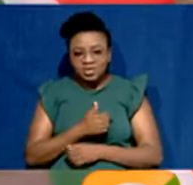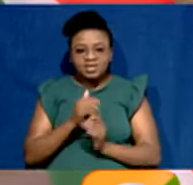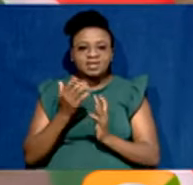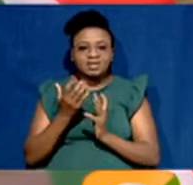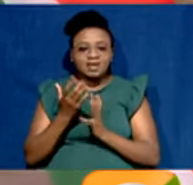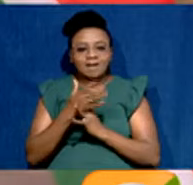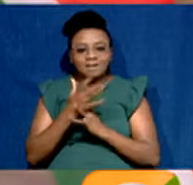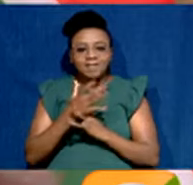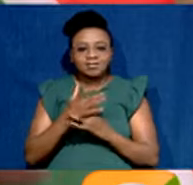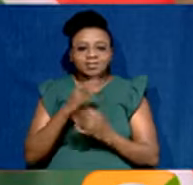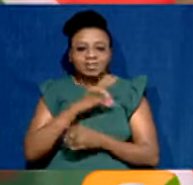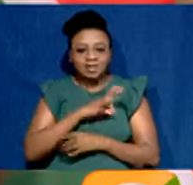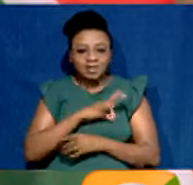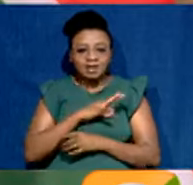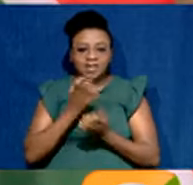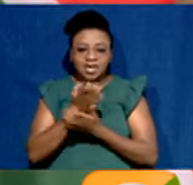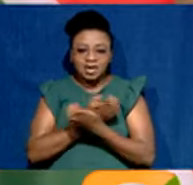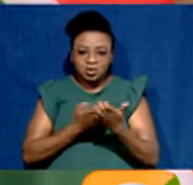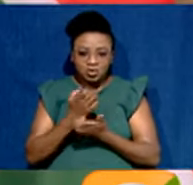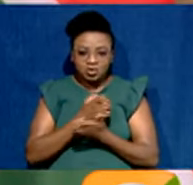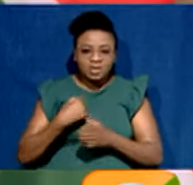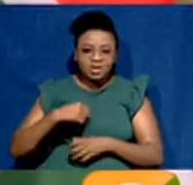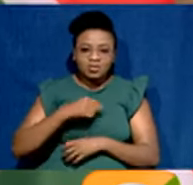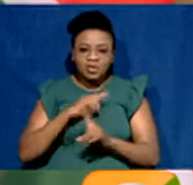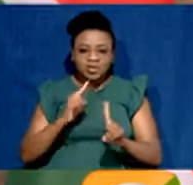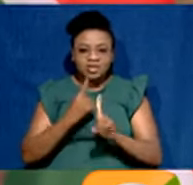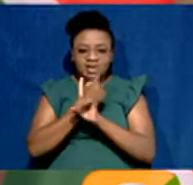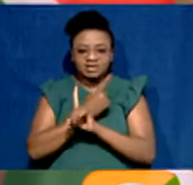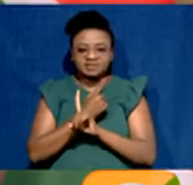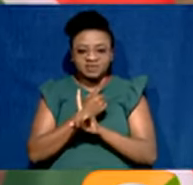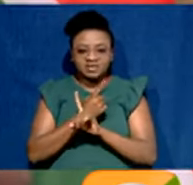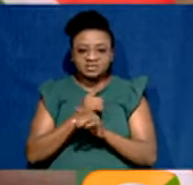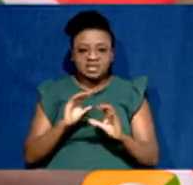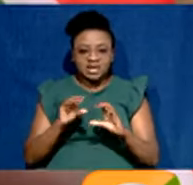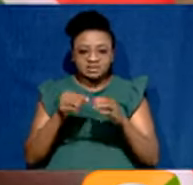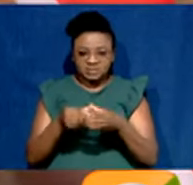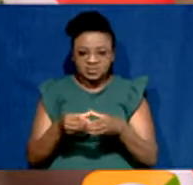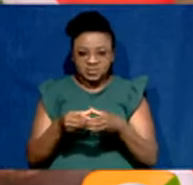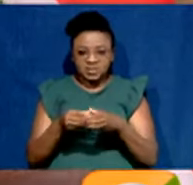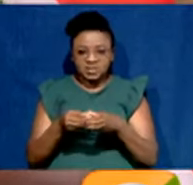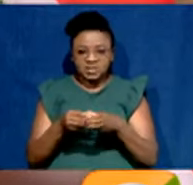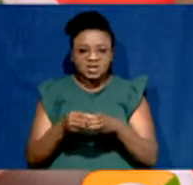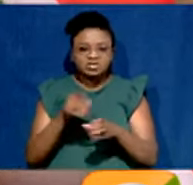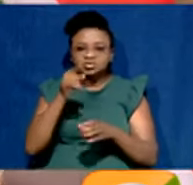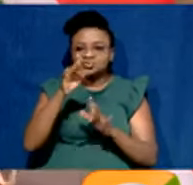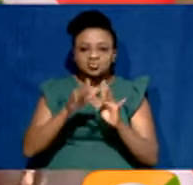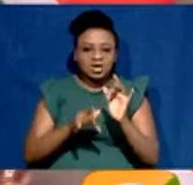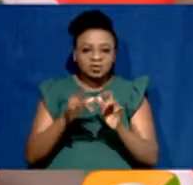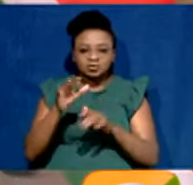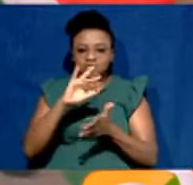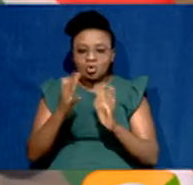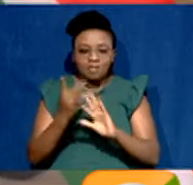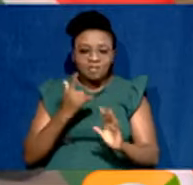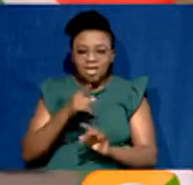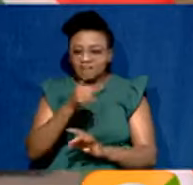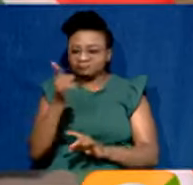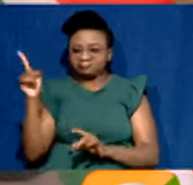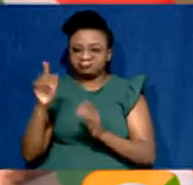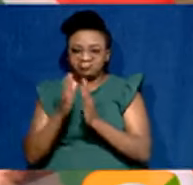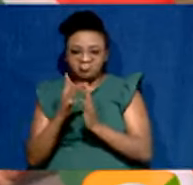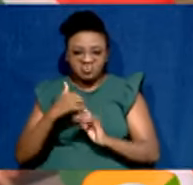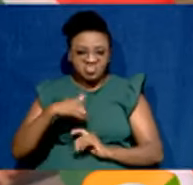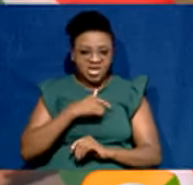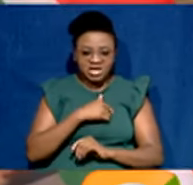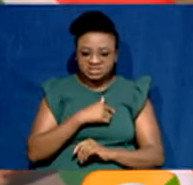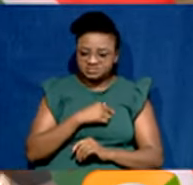middle-income economy. They are in a different category, not like us. So you cannot compare them and us. Then you are